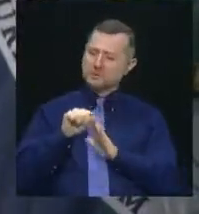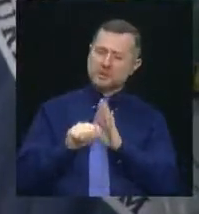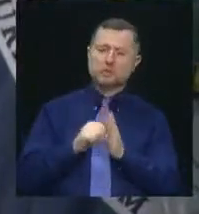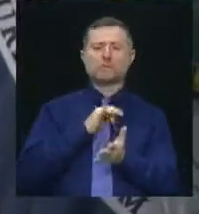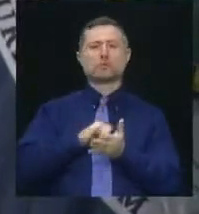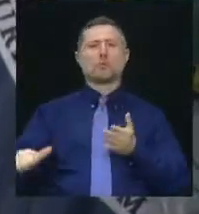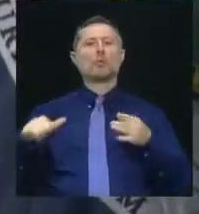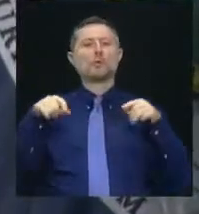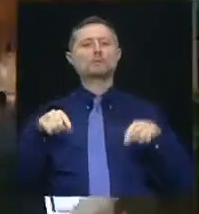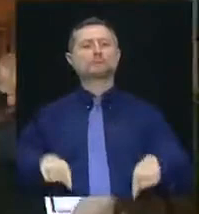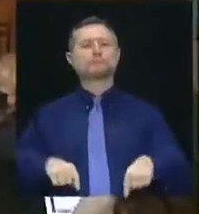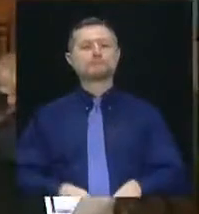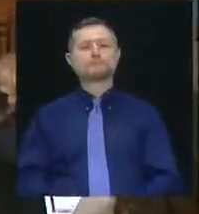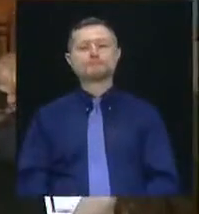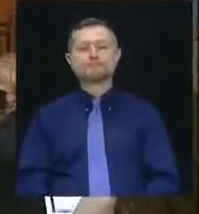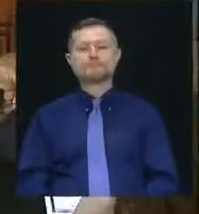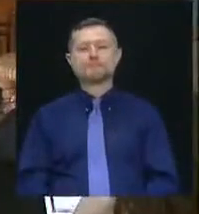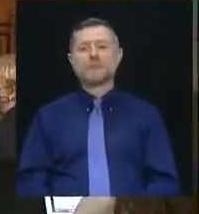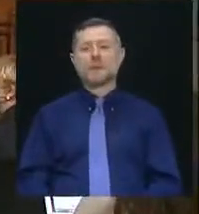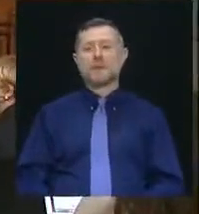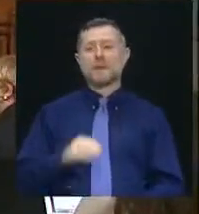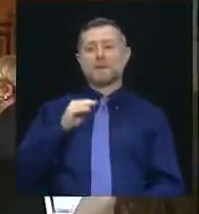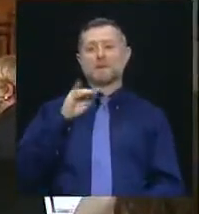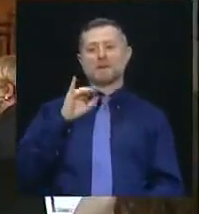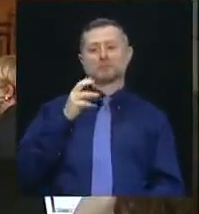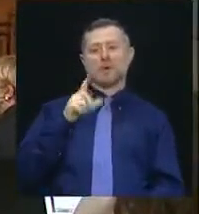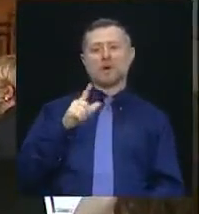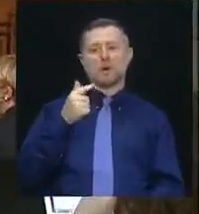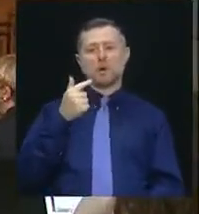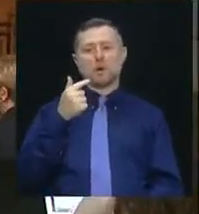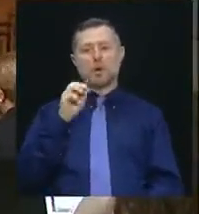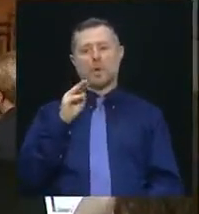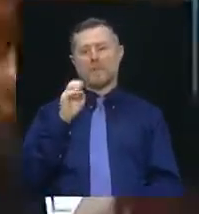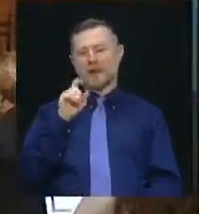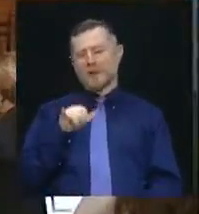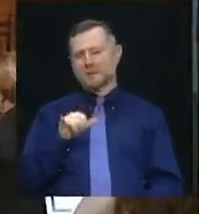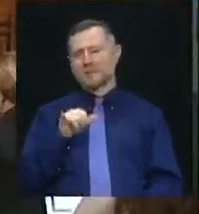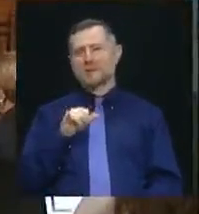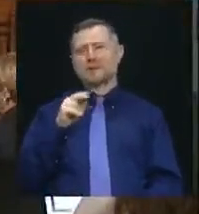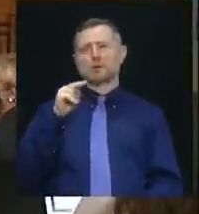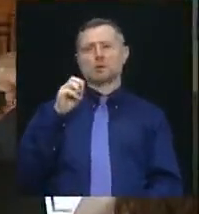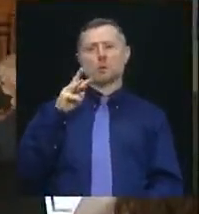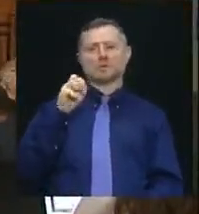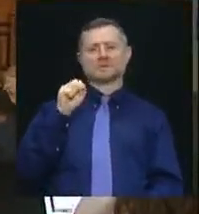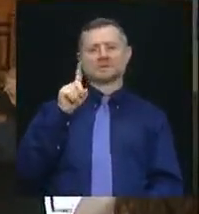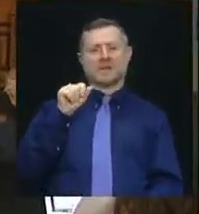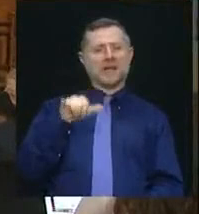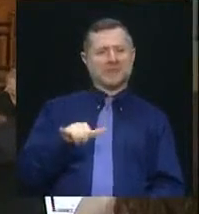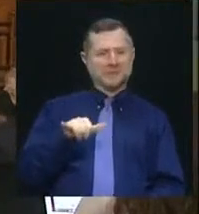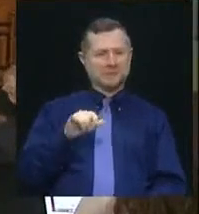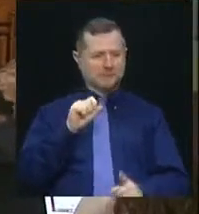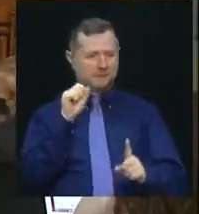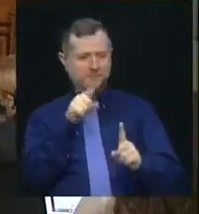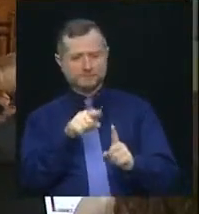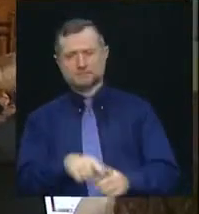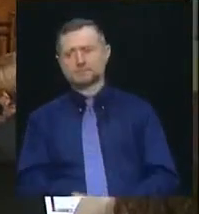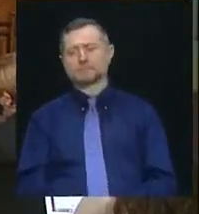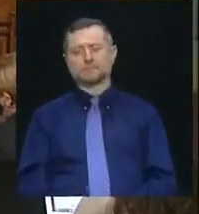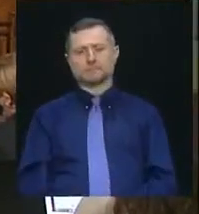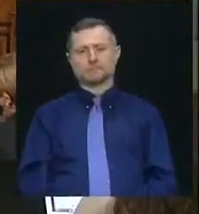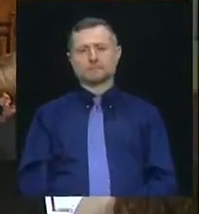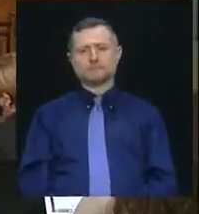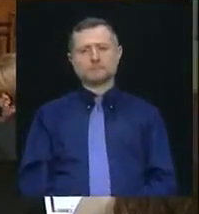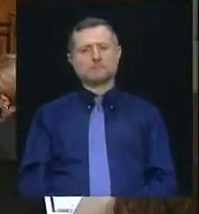Michael Gormley from Newsday. Hello, Lieutenant Governor. Have you spoken with President Biden at this point, and also do you have a different view of how to handle